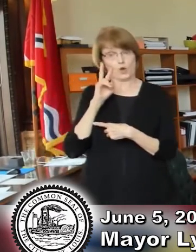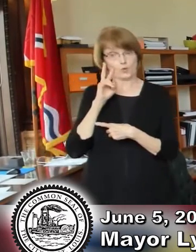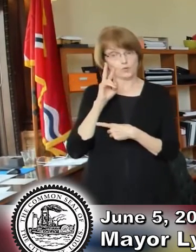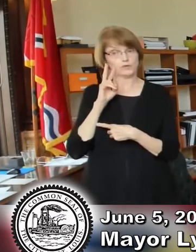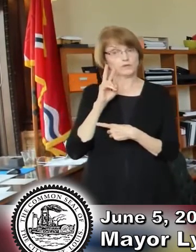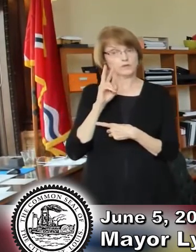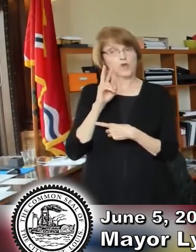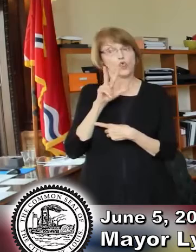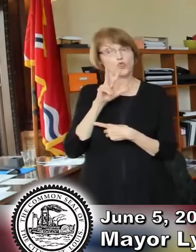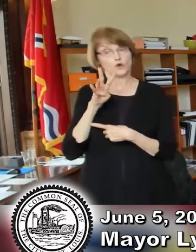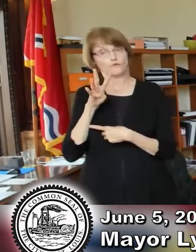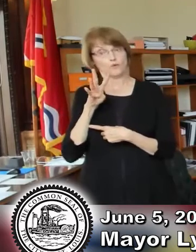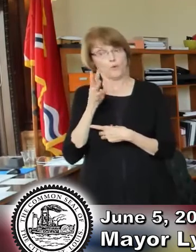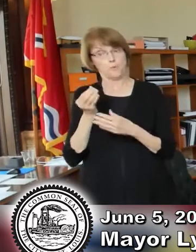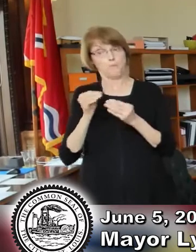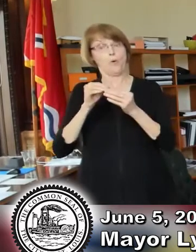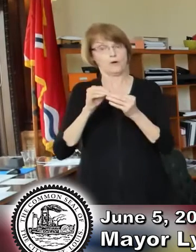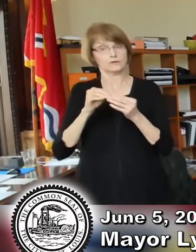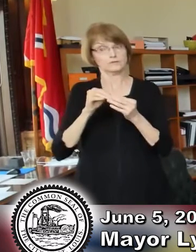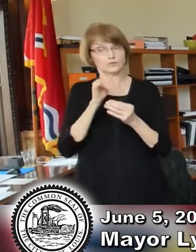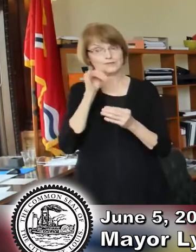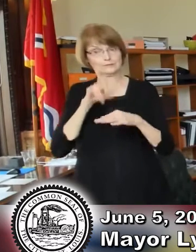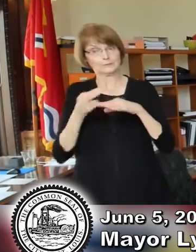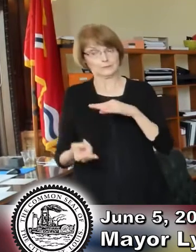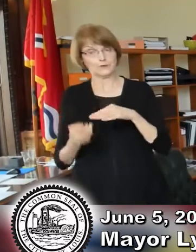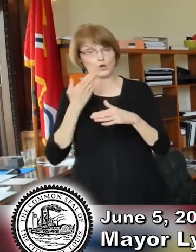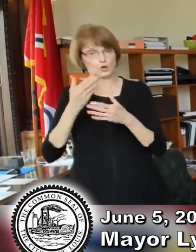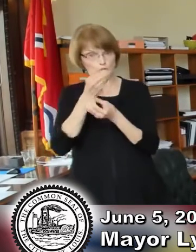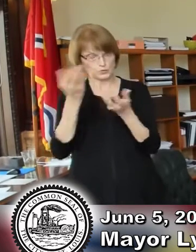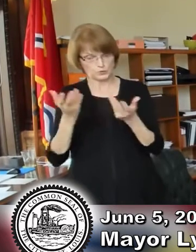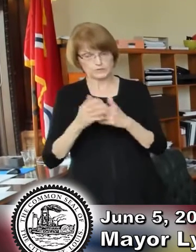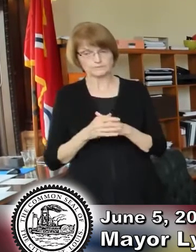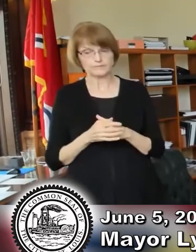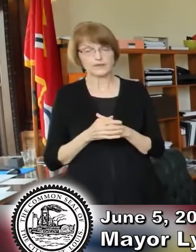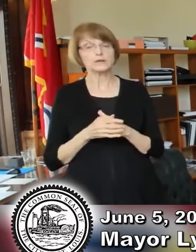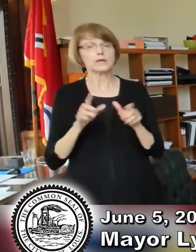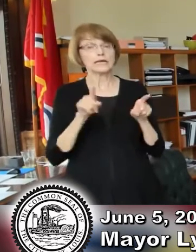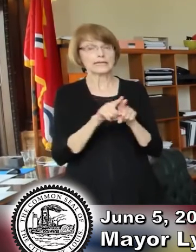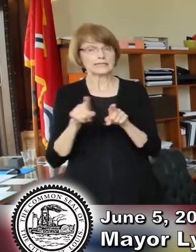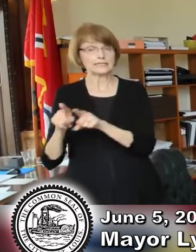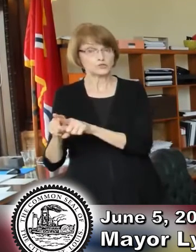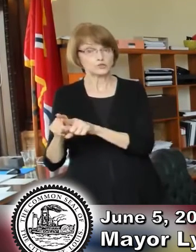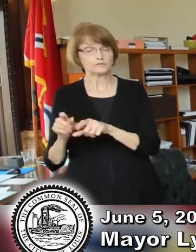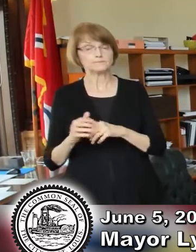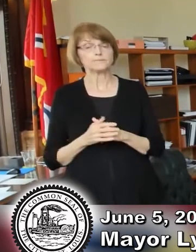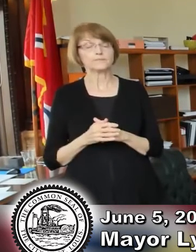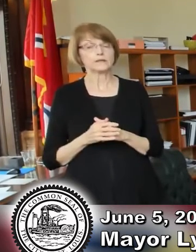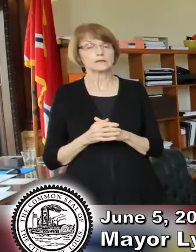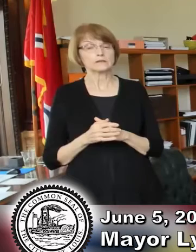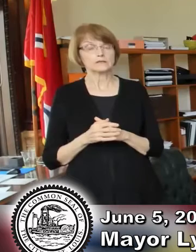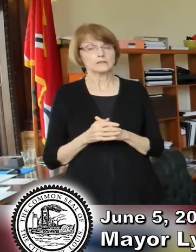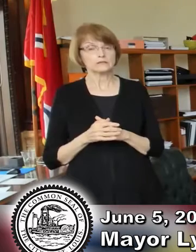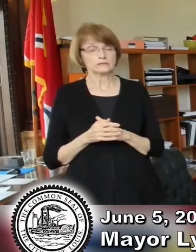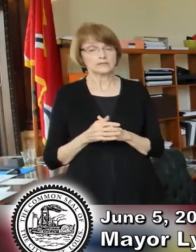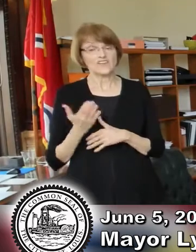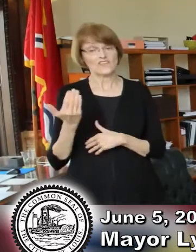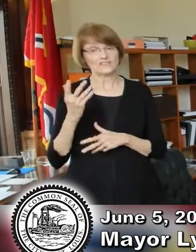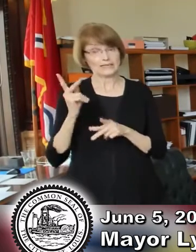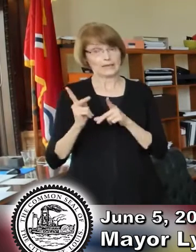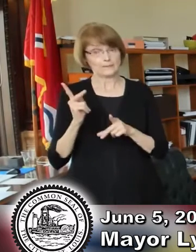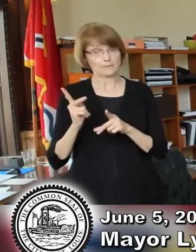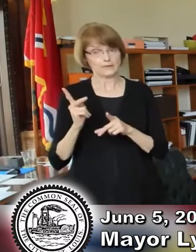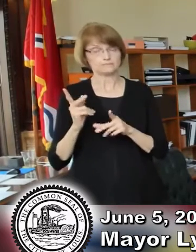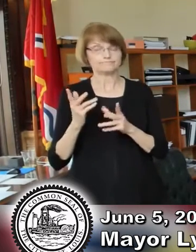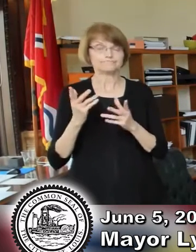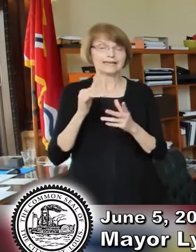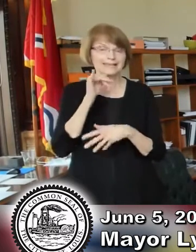So that's some good news here. In addition to that, there were only 15 people, and when